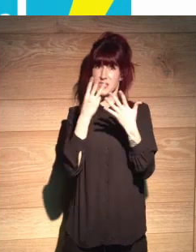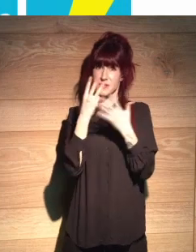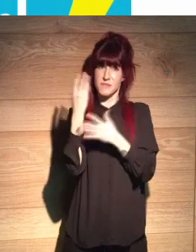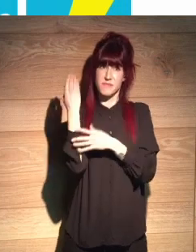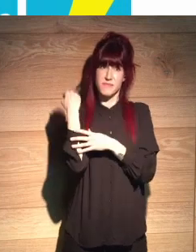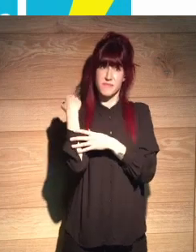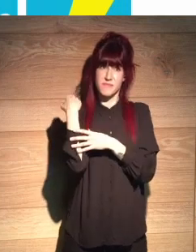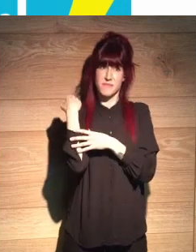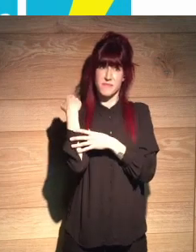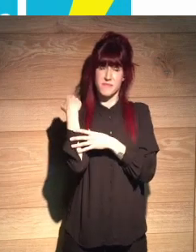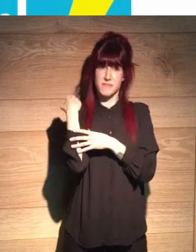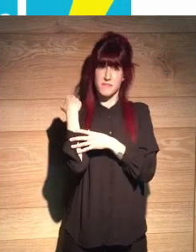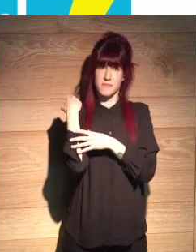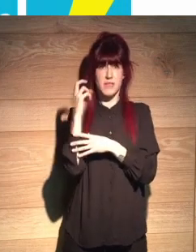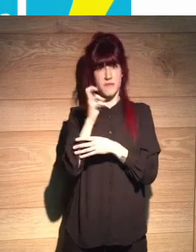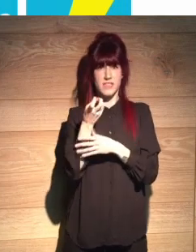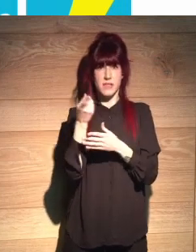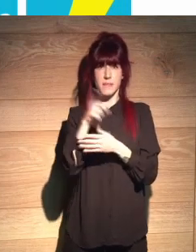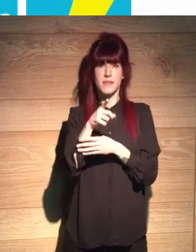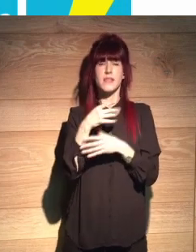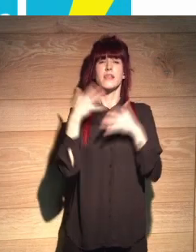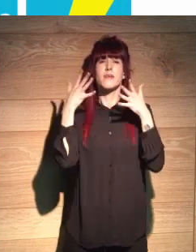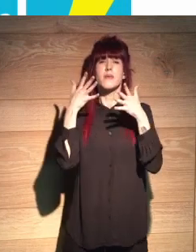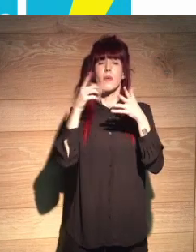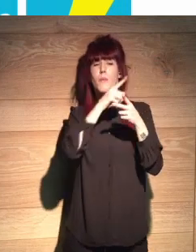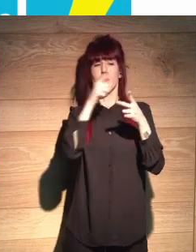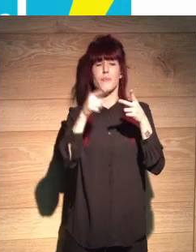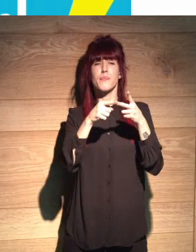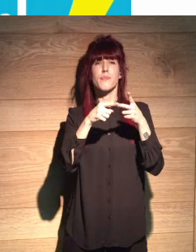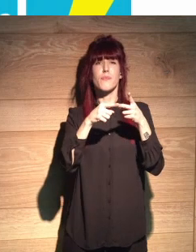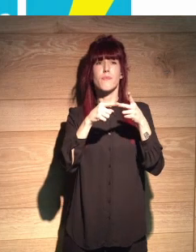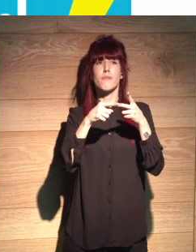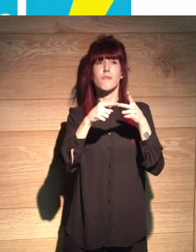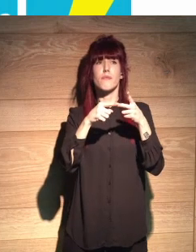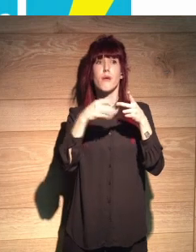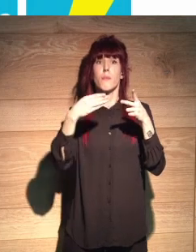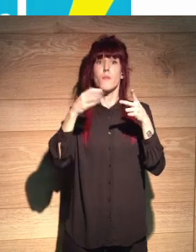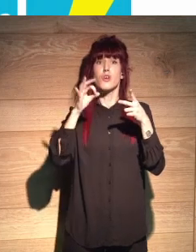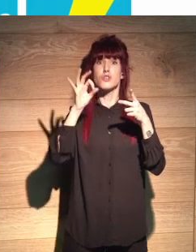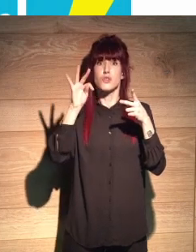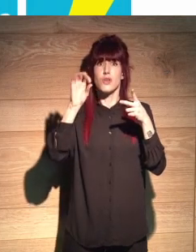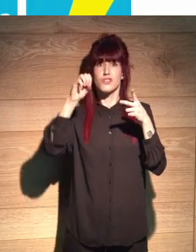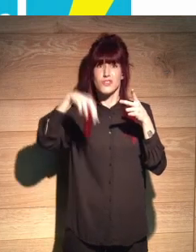Diversity. I also strongly recommend the Boston Consulting Group